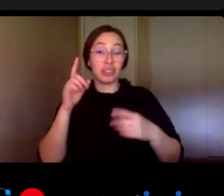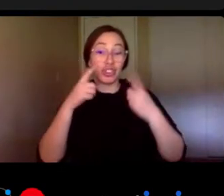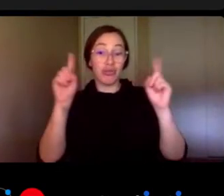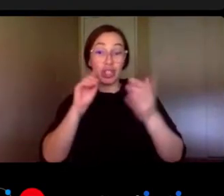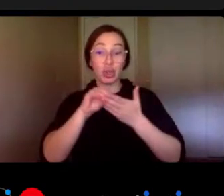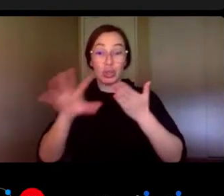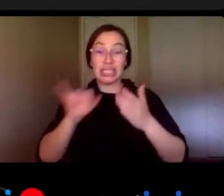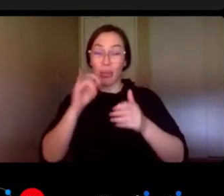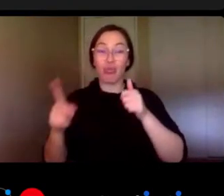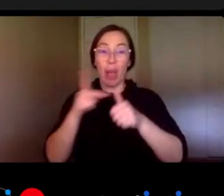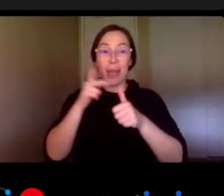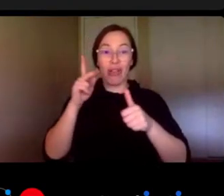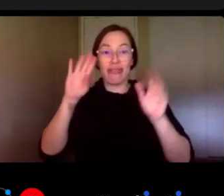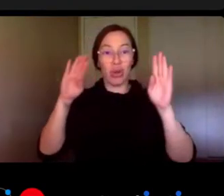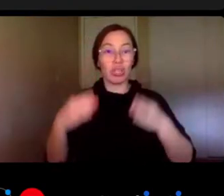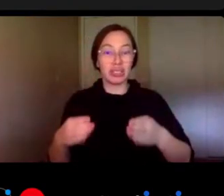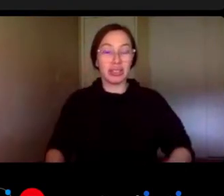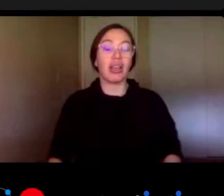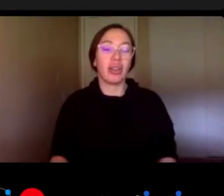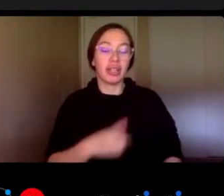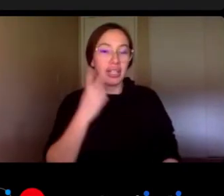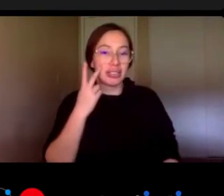forget.